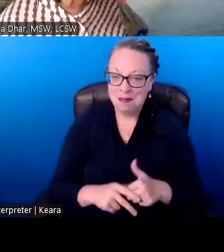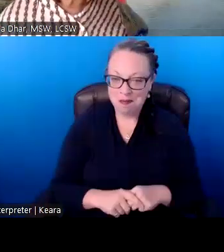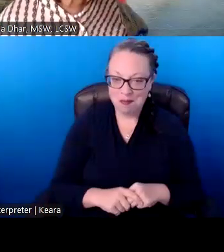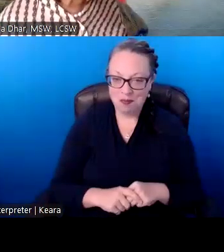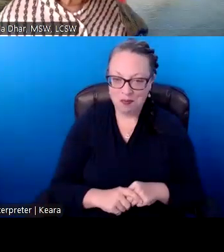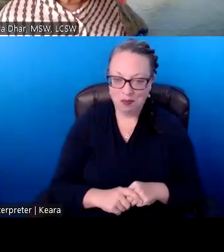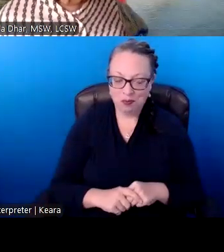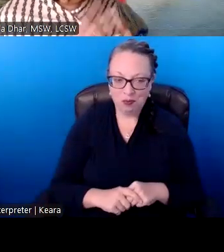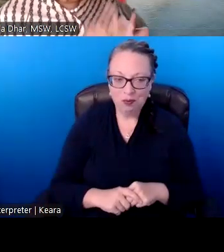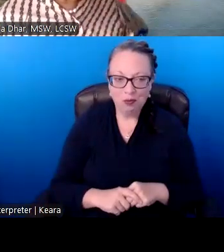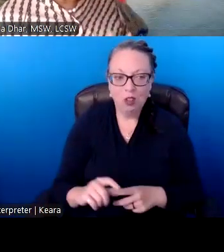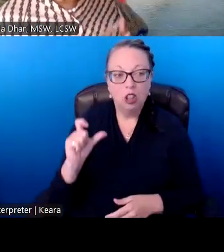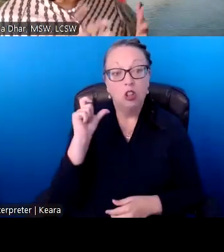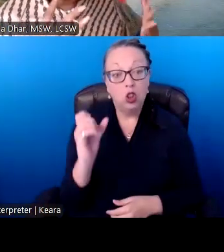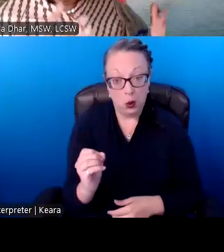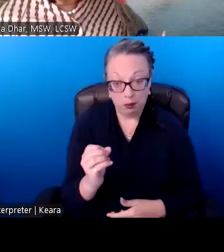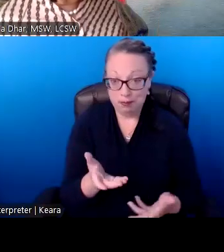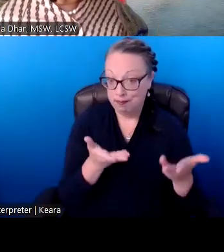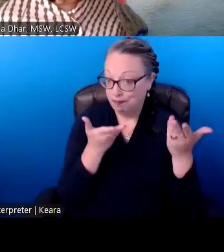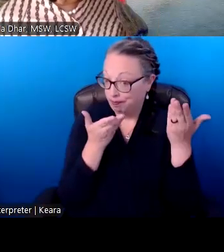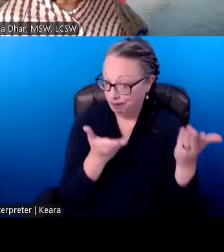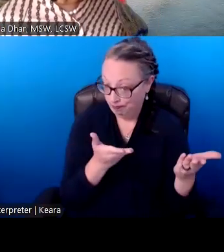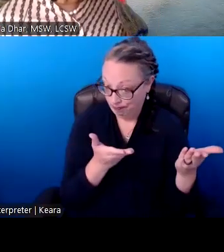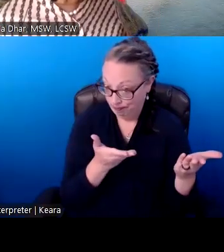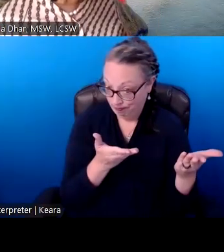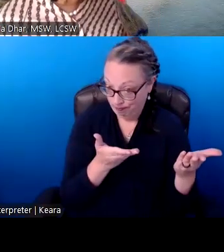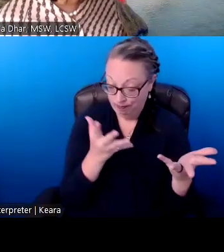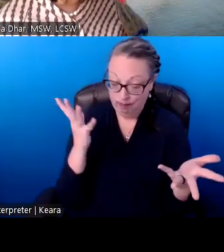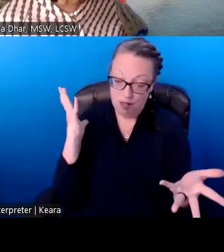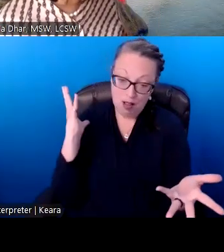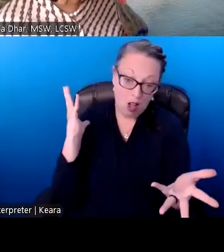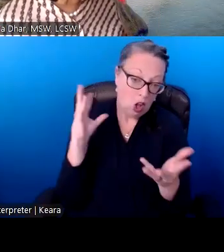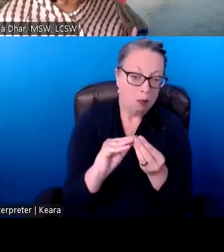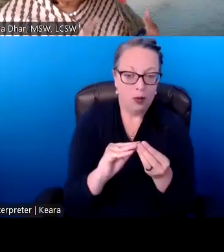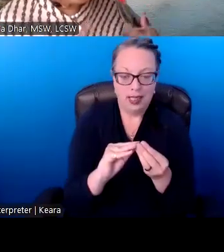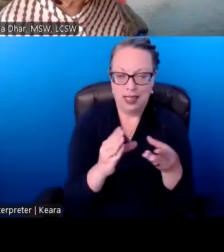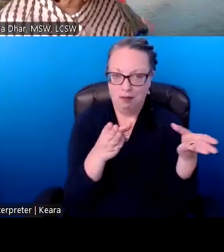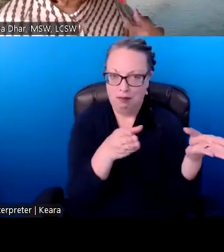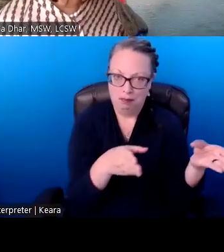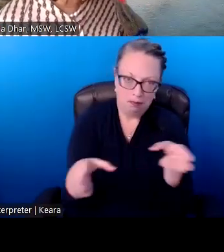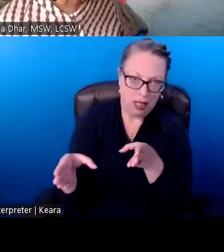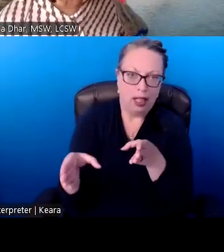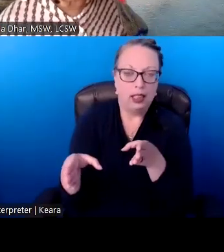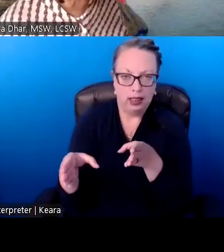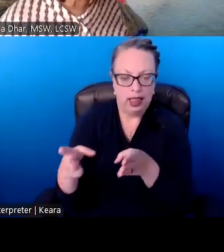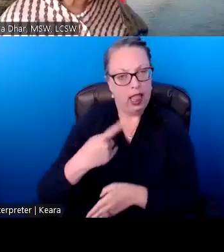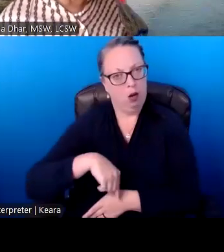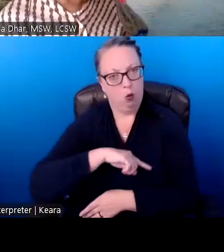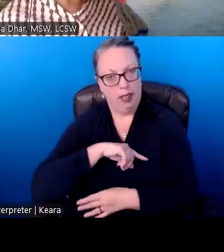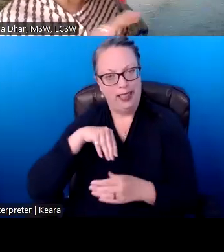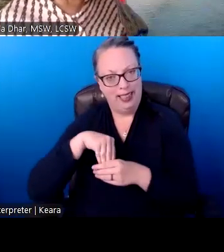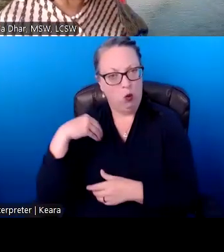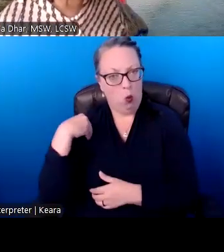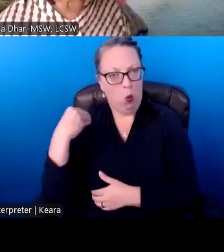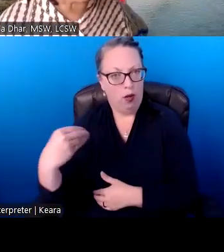And so here is the comprehensive strategy that we in Oregon developed to